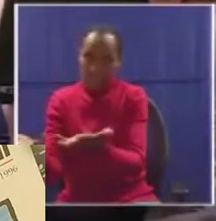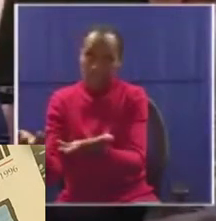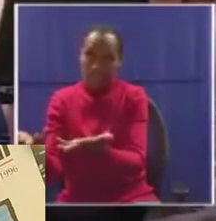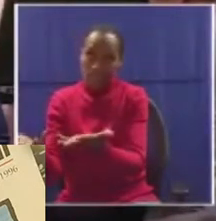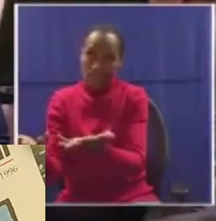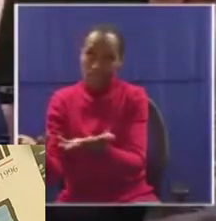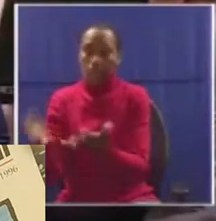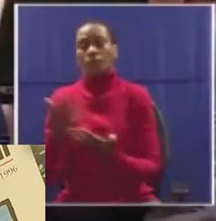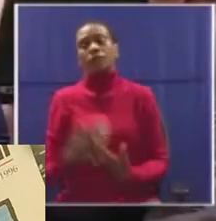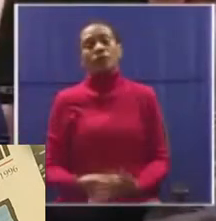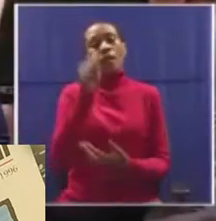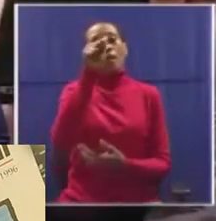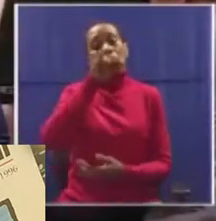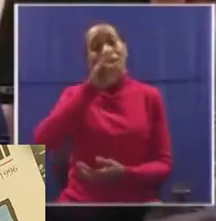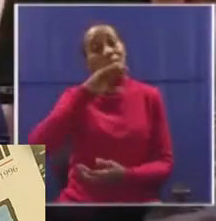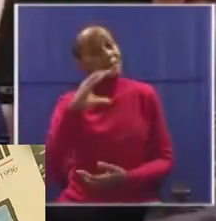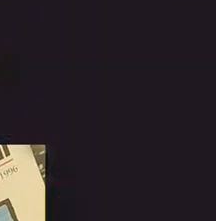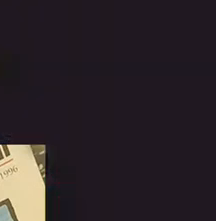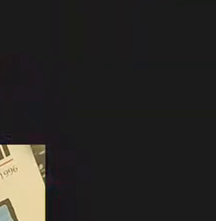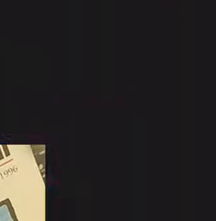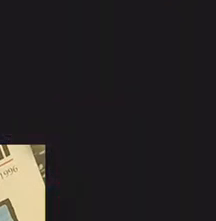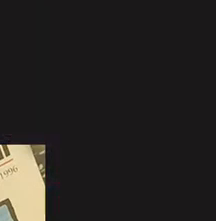the AIC